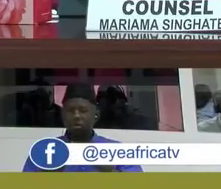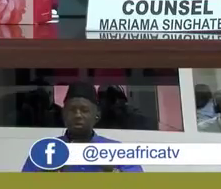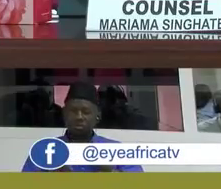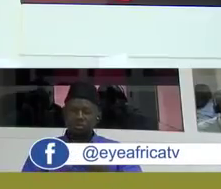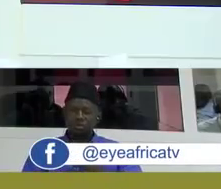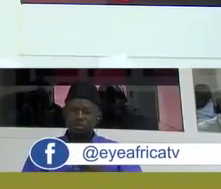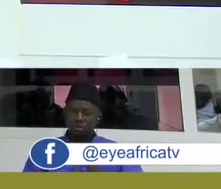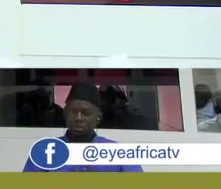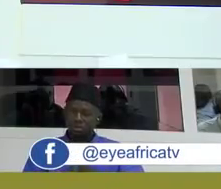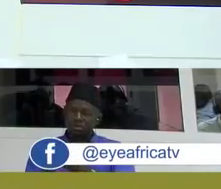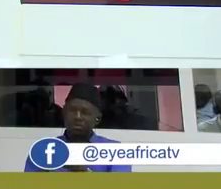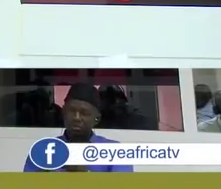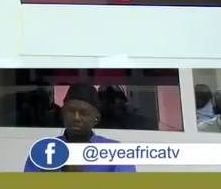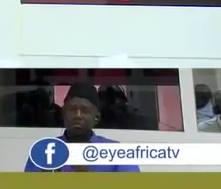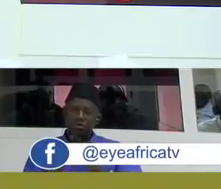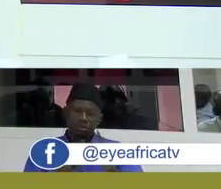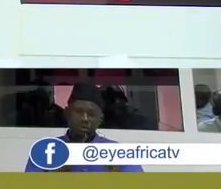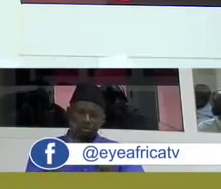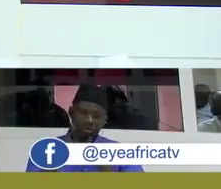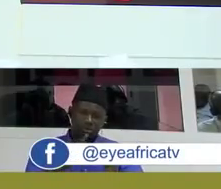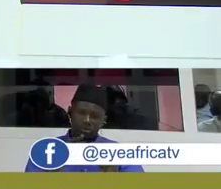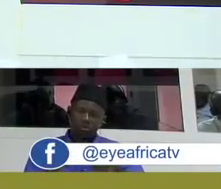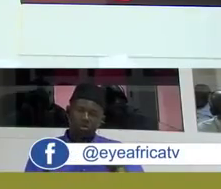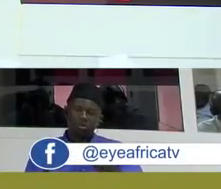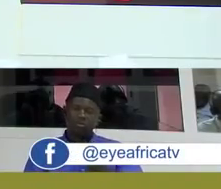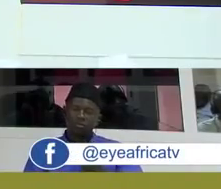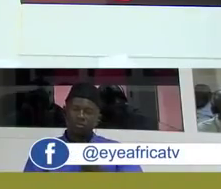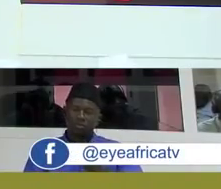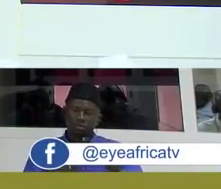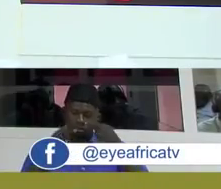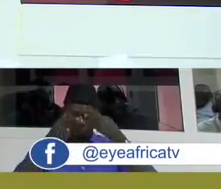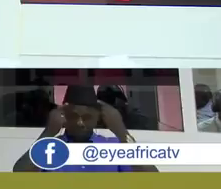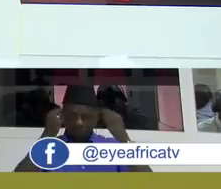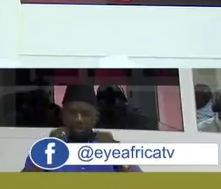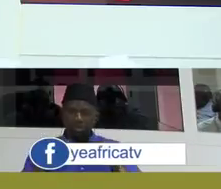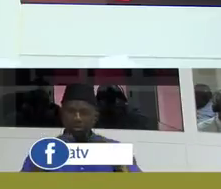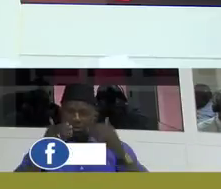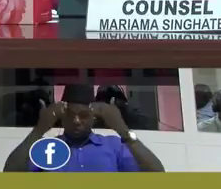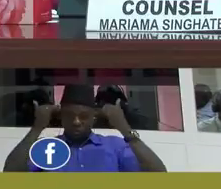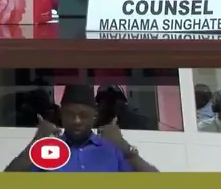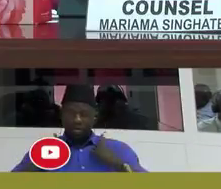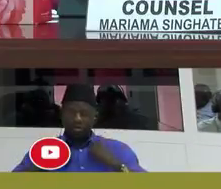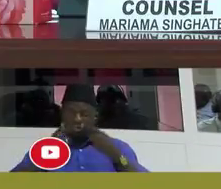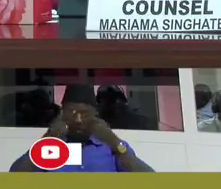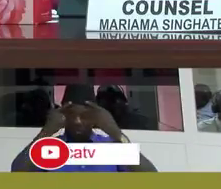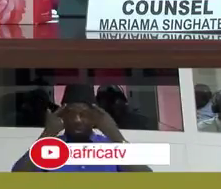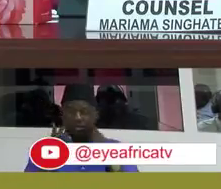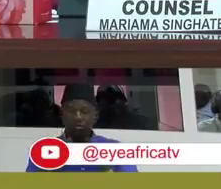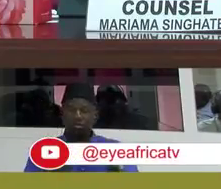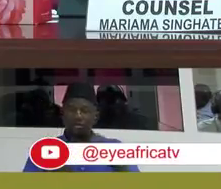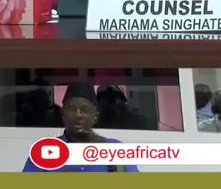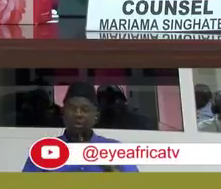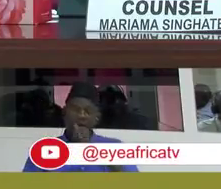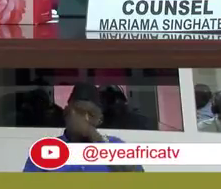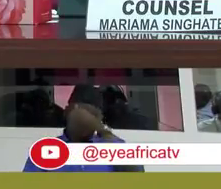the discussion of the wearing of headscarf by civil